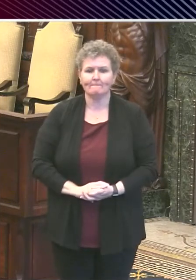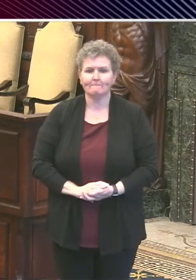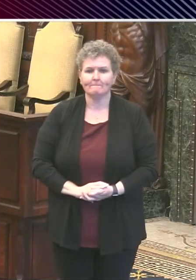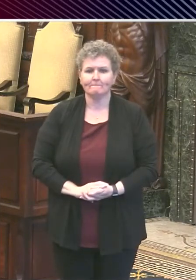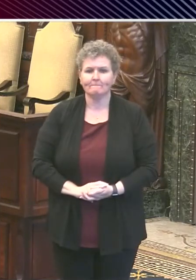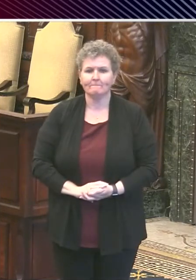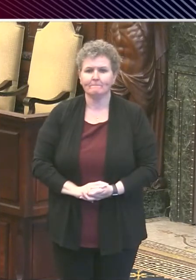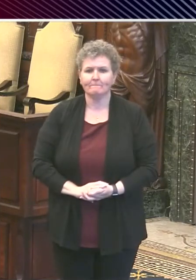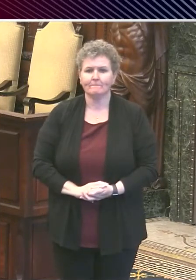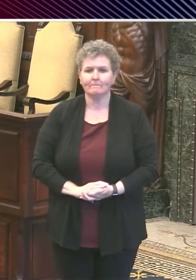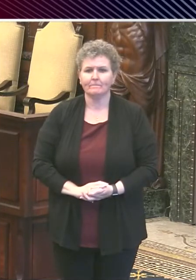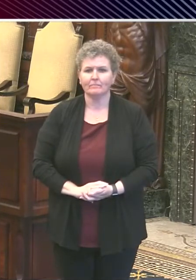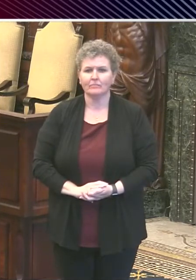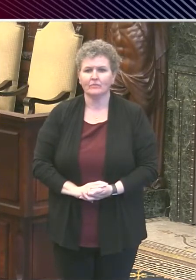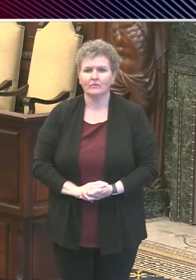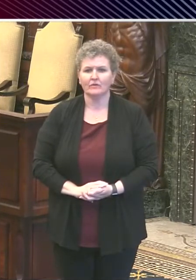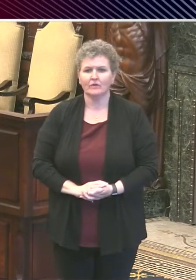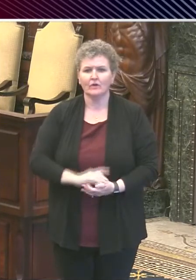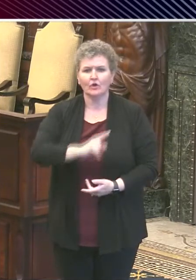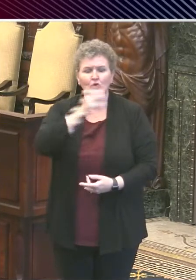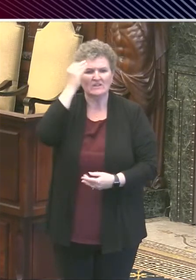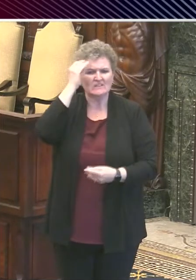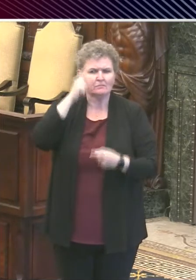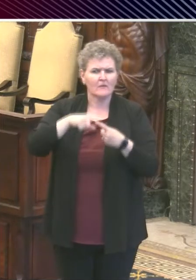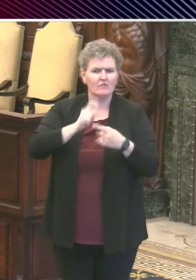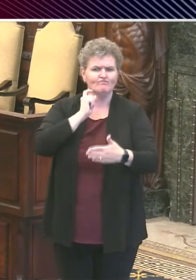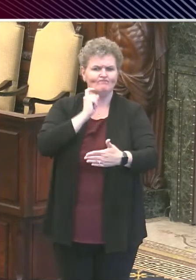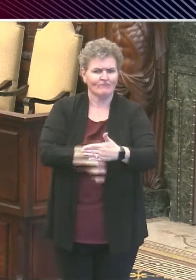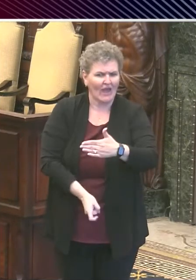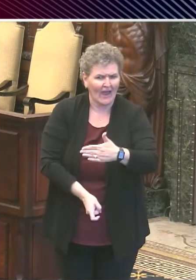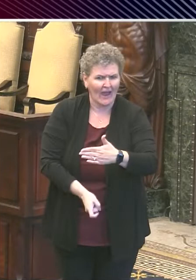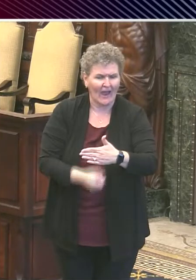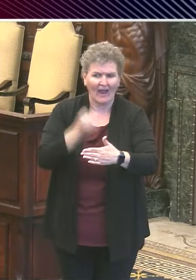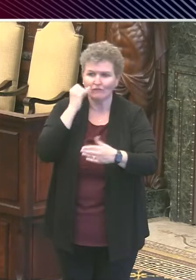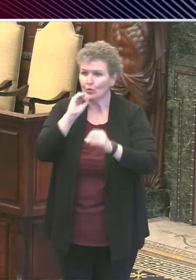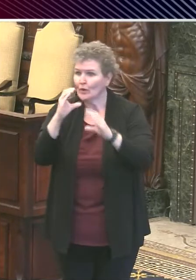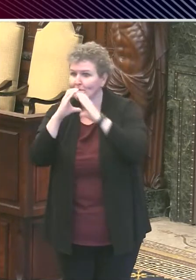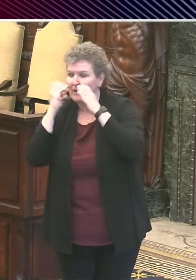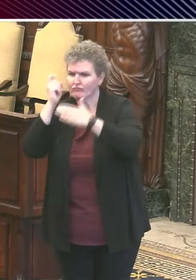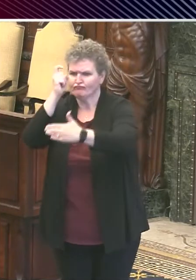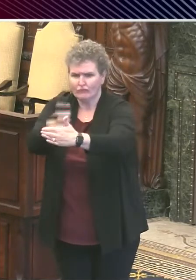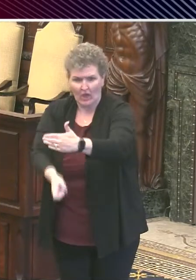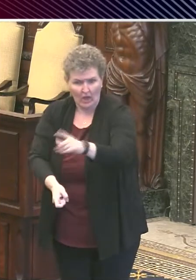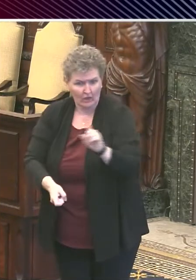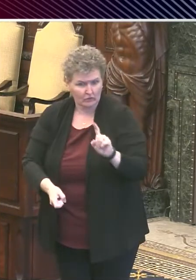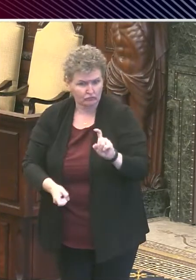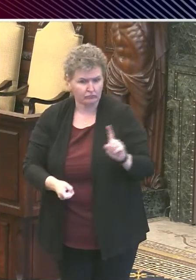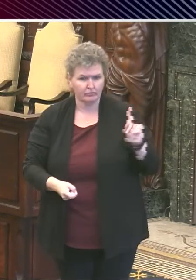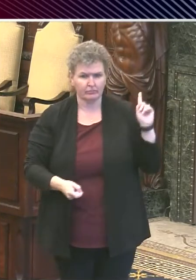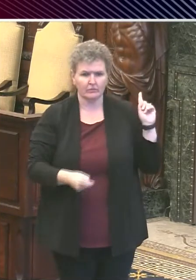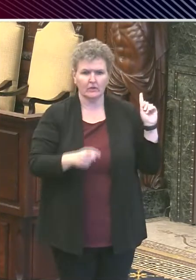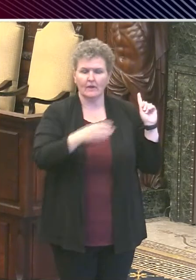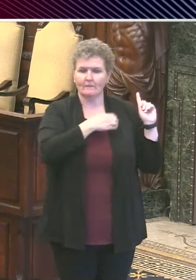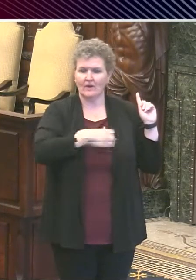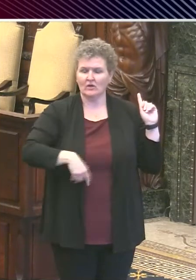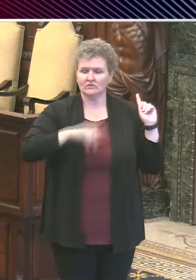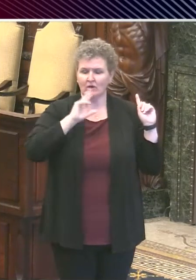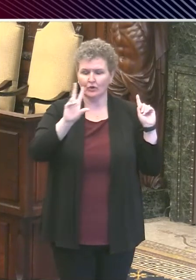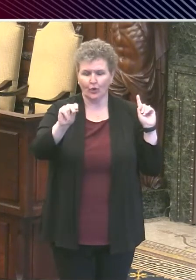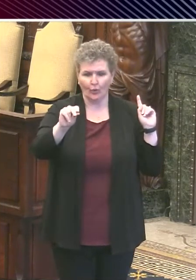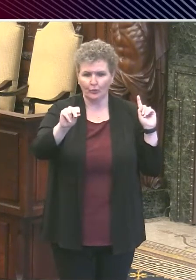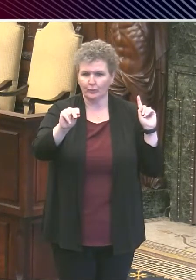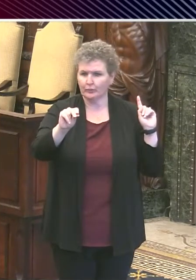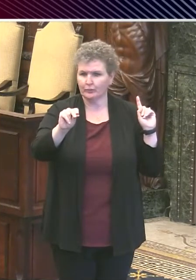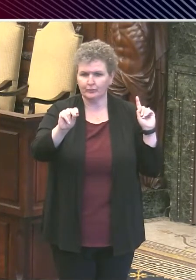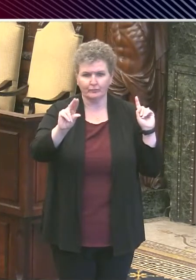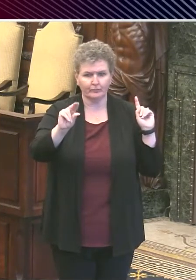wearing masks? Not at this point. As we've said on a number of occasions, Enforcement's difficult because of